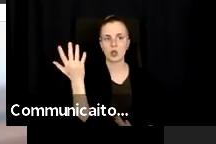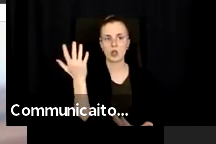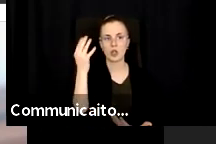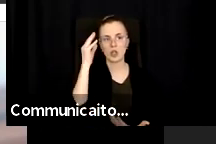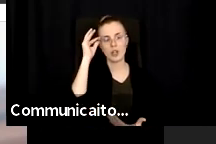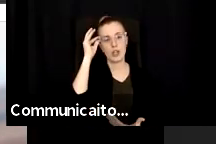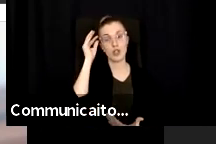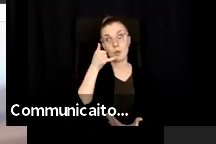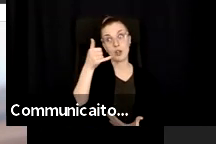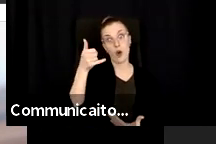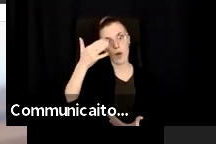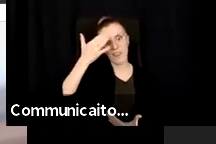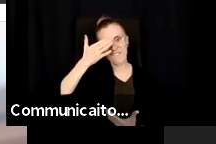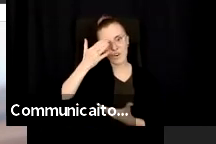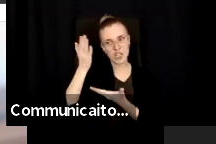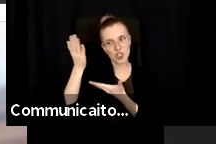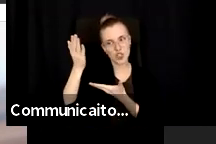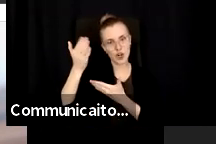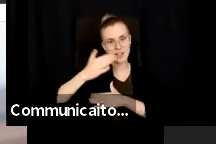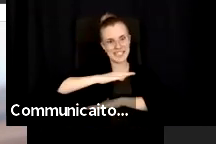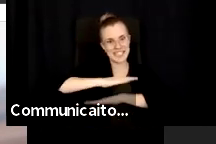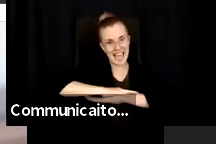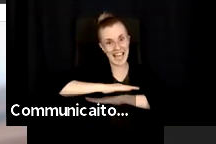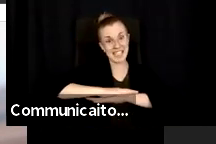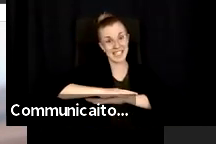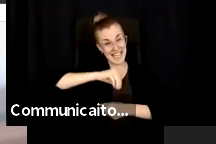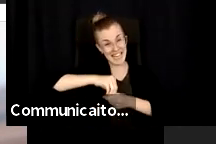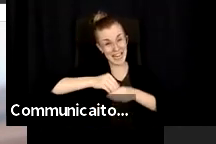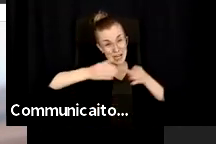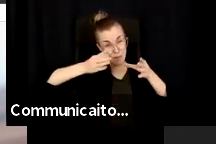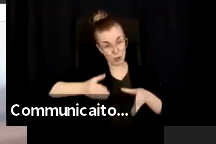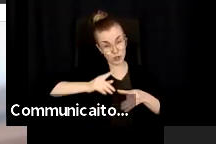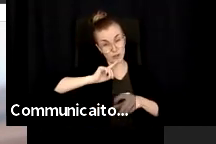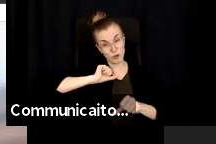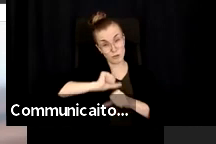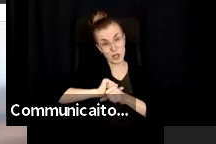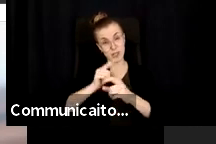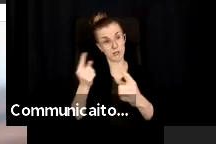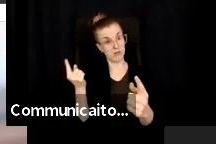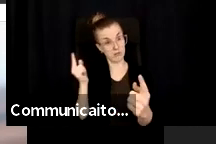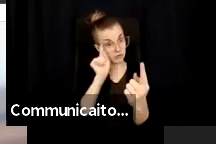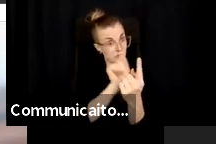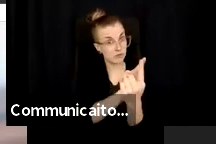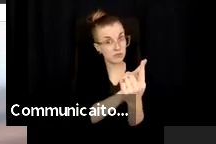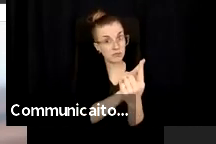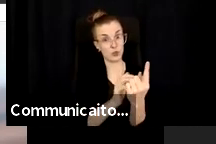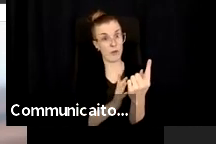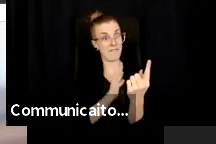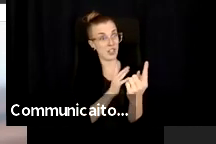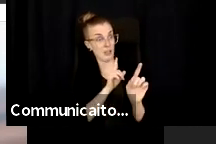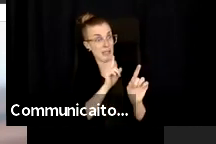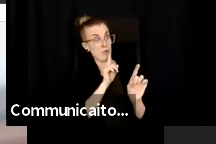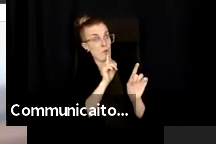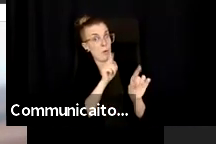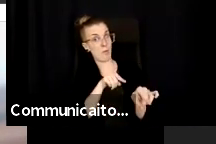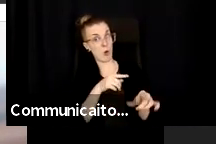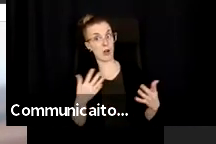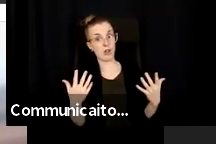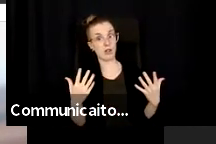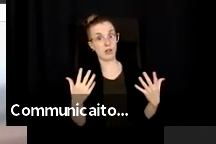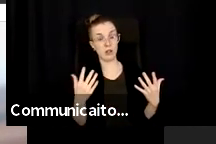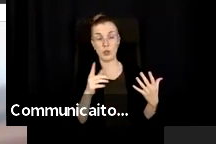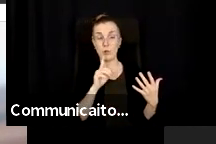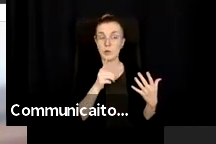service desk, then went in person to officially report it. Nothing can really be